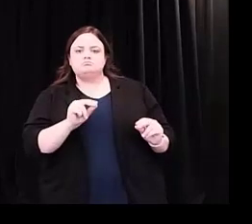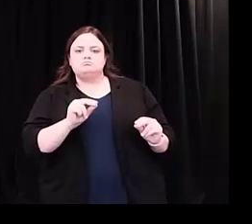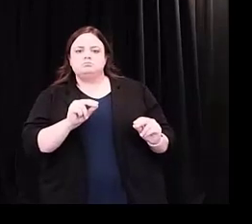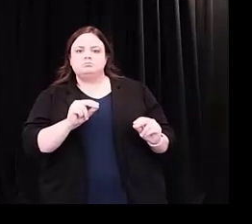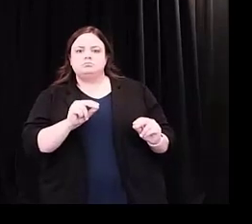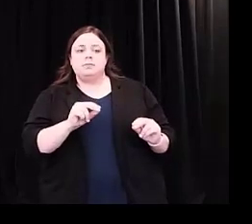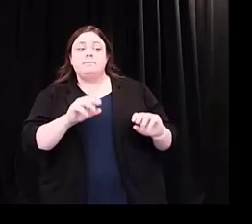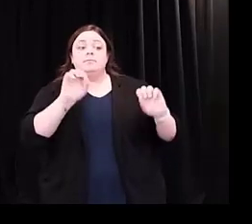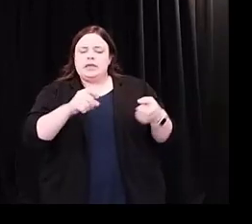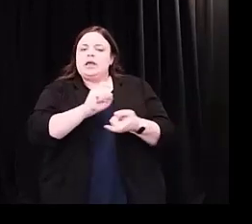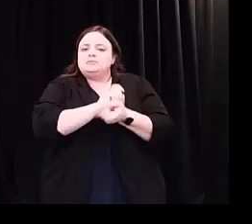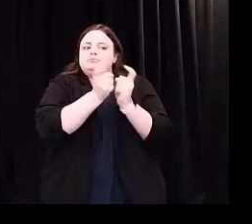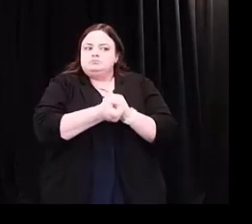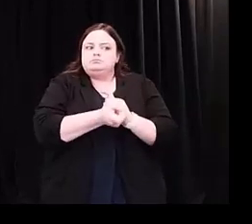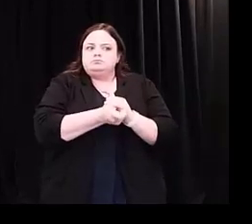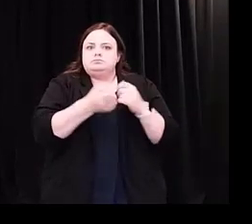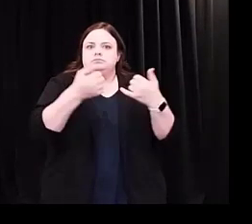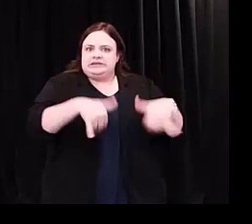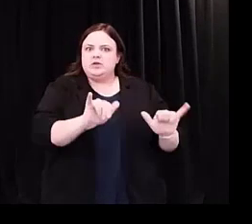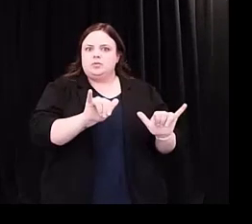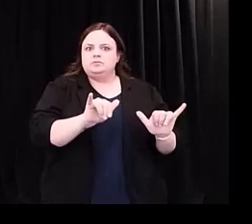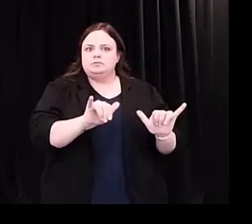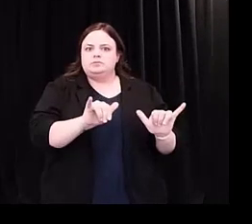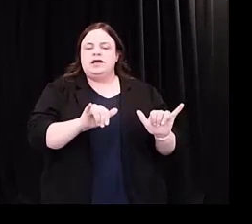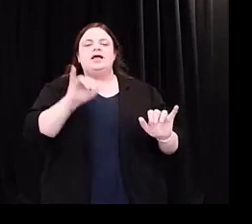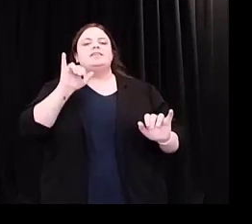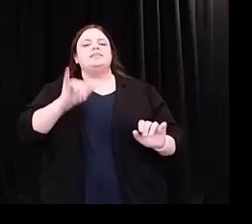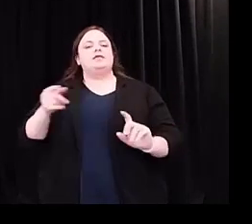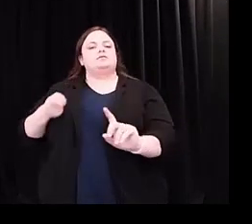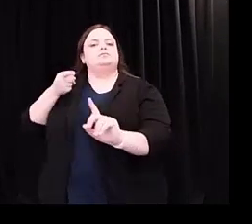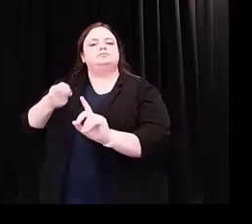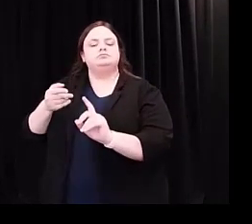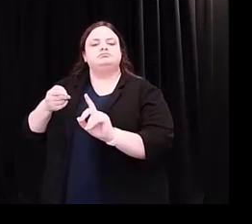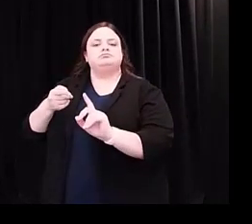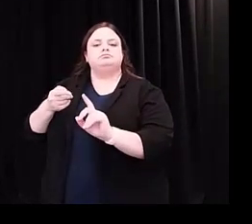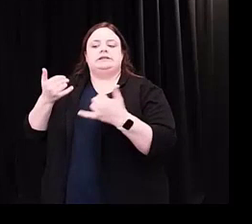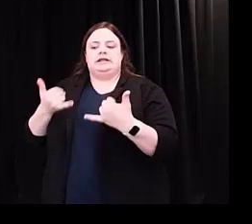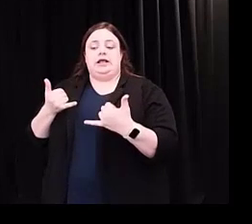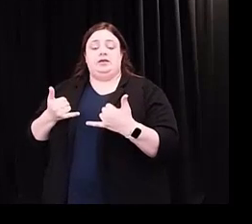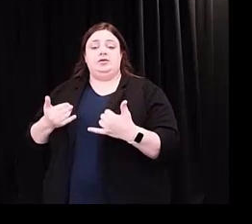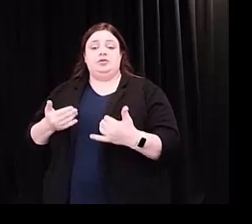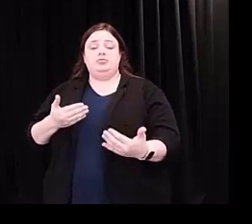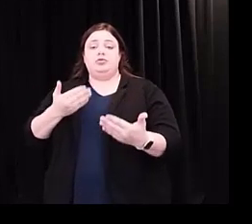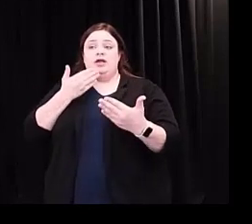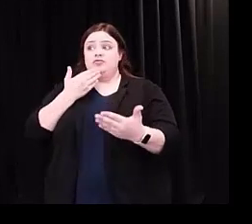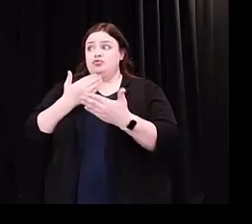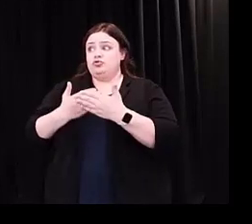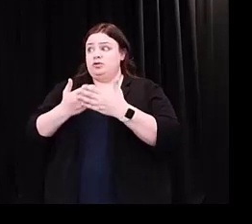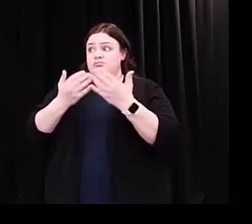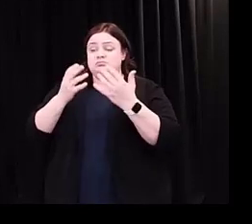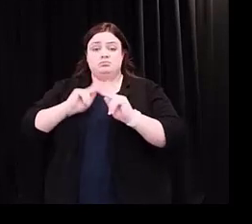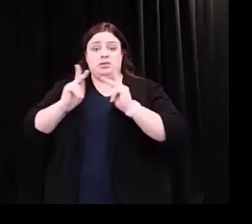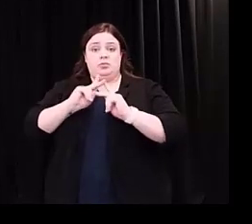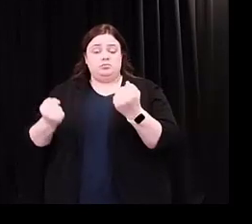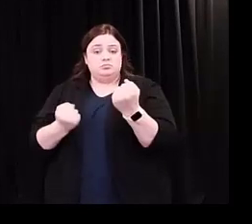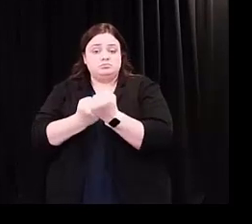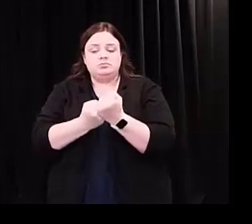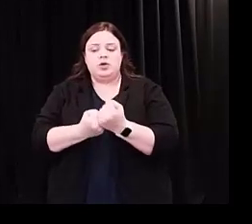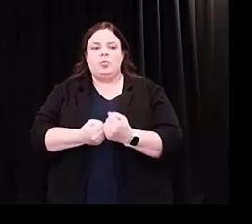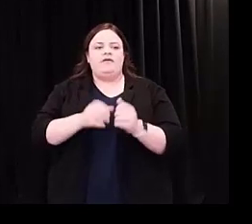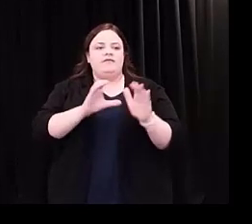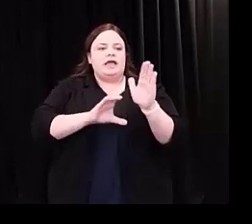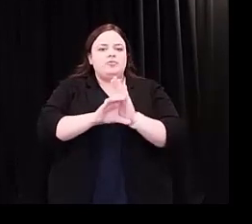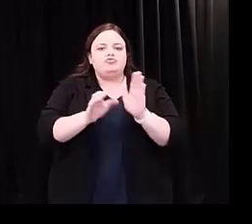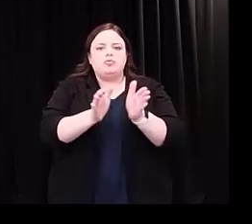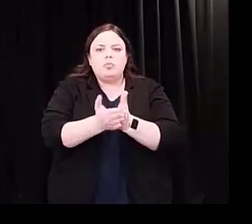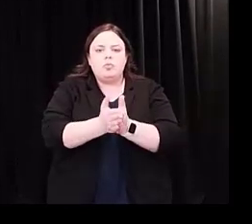difference. And that's kind of the focus today. You are in good company. We have an image of books on a table